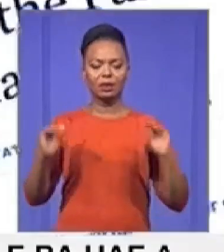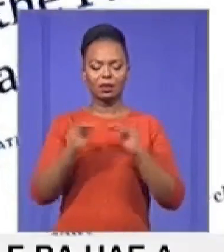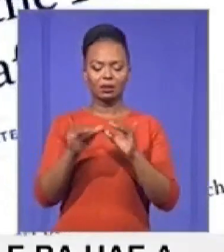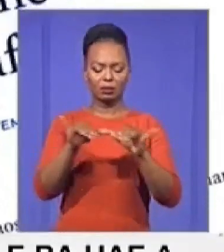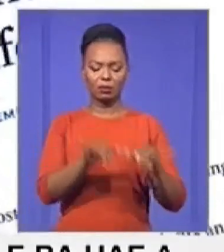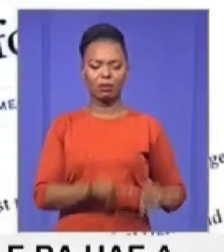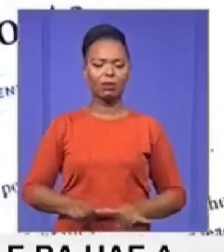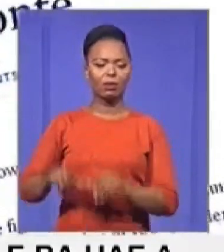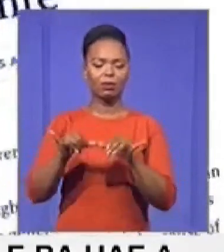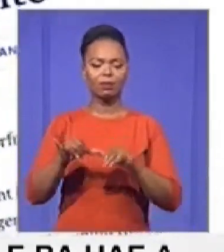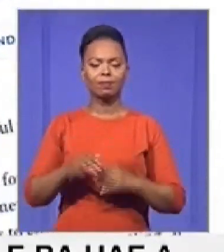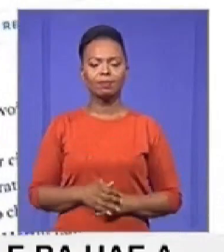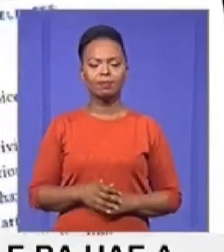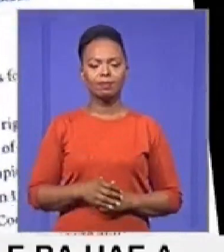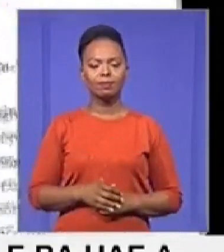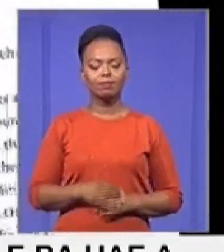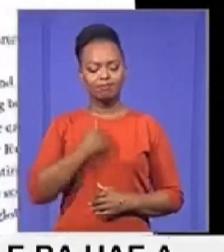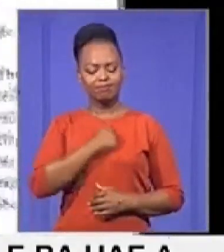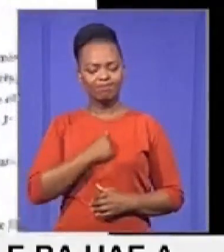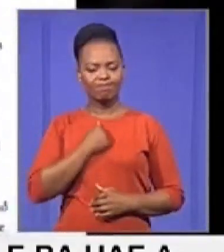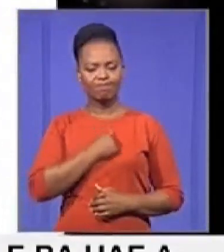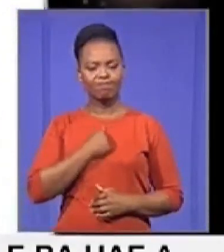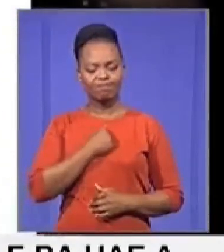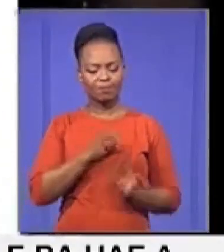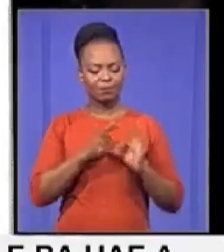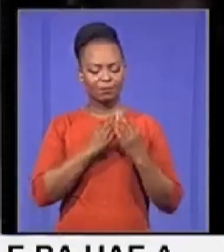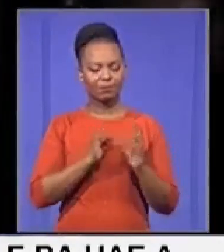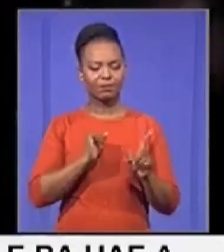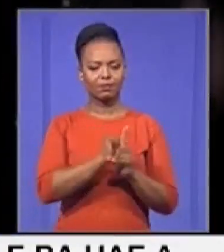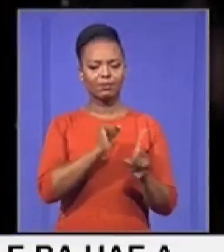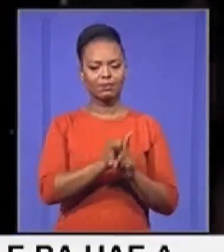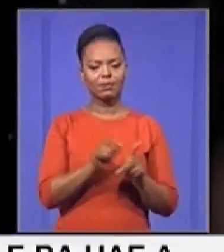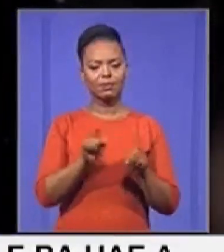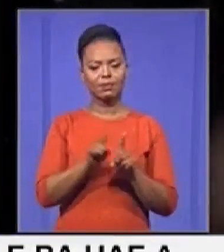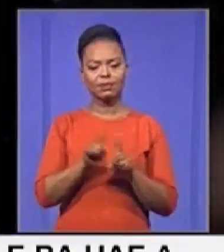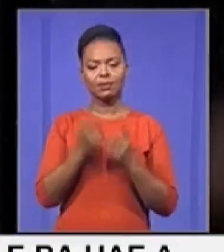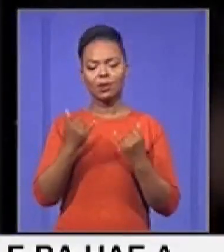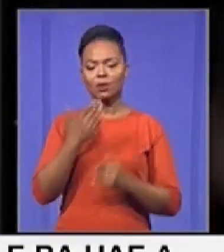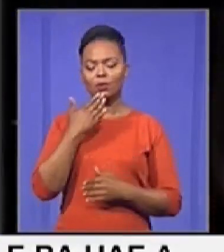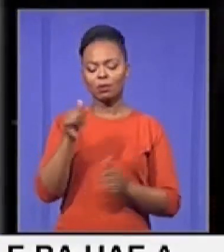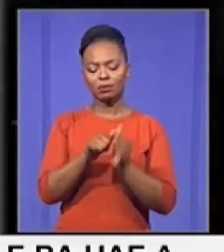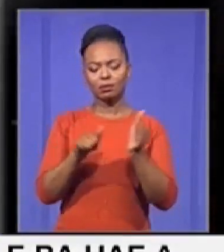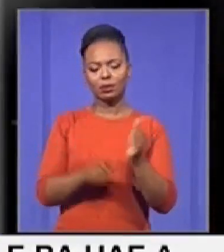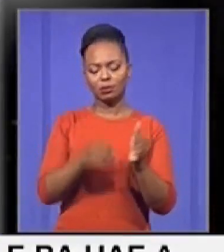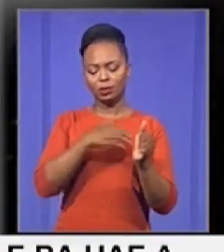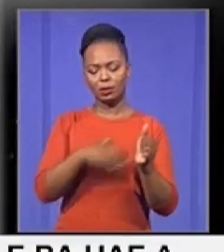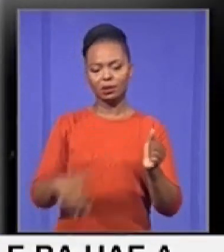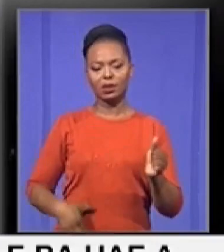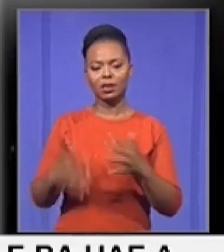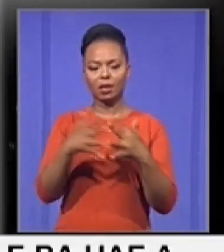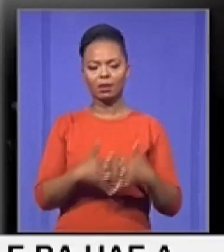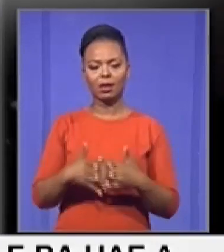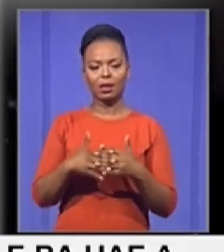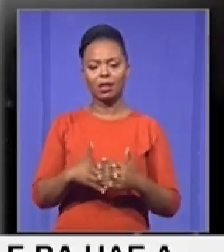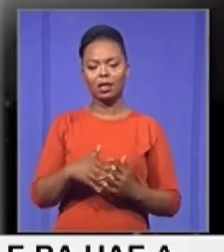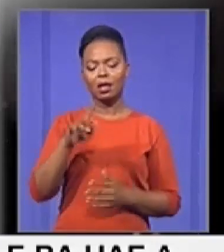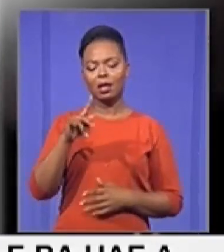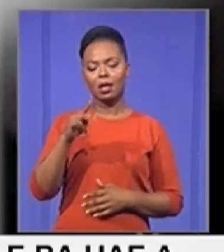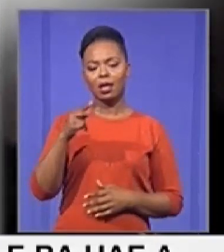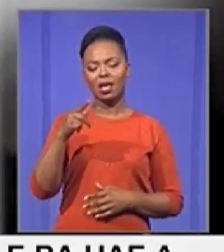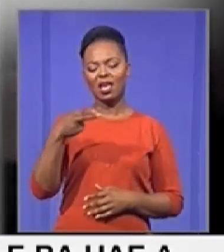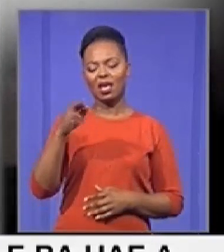forms. Meletsa matshidiso e ntse romelwa ka bongata ho kenyeletswa le wa motlatsi wa mopresidente wa Amerika Kamala Harris